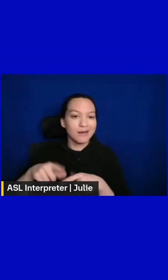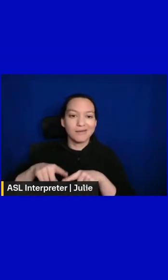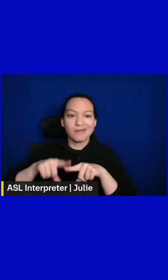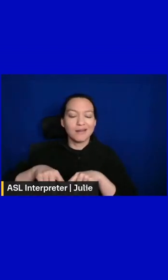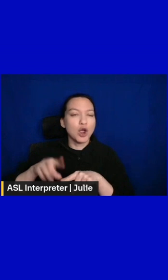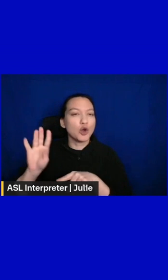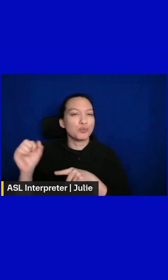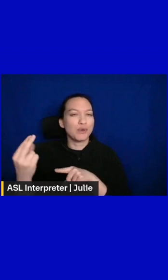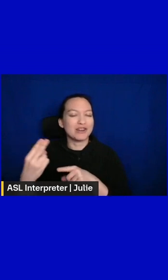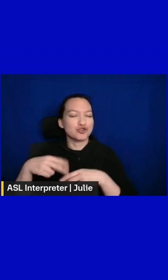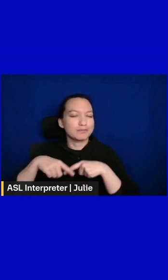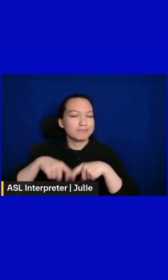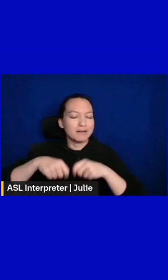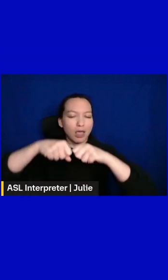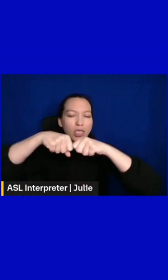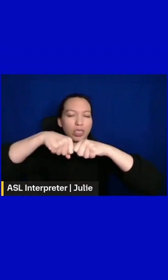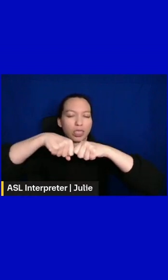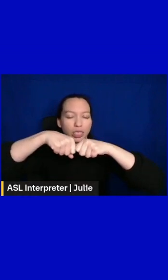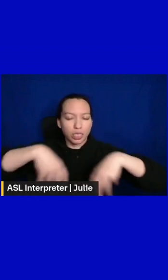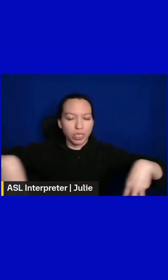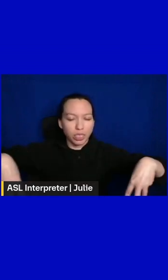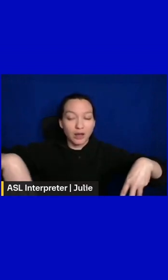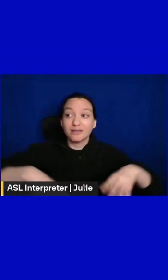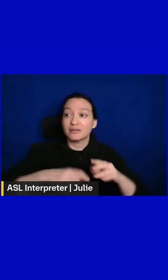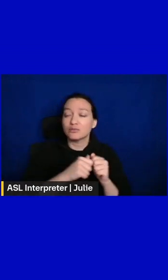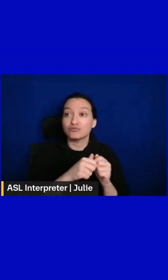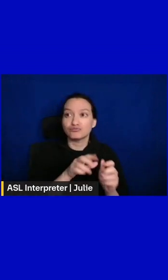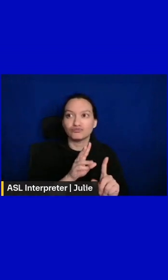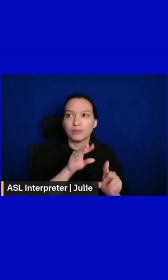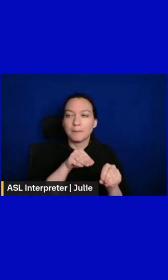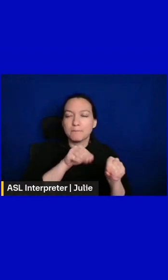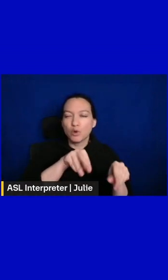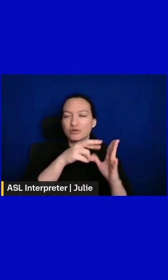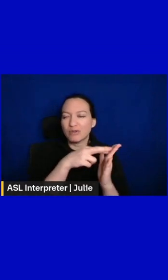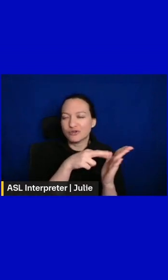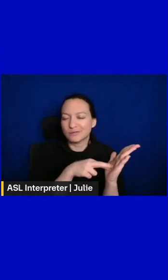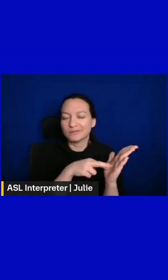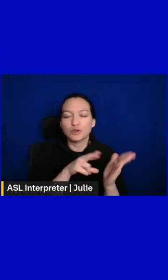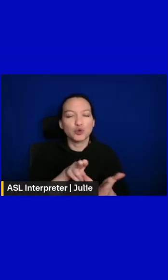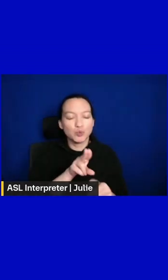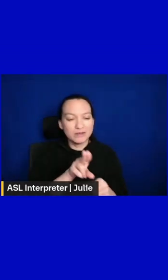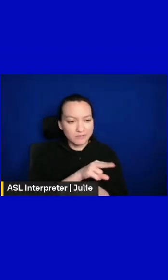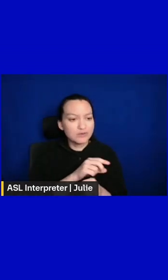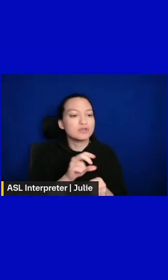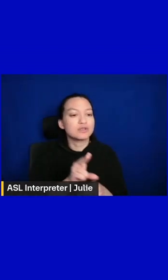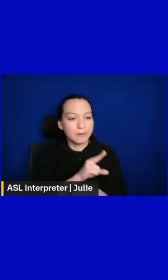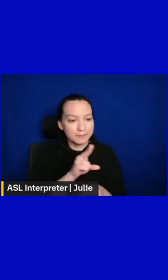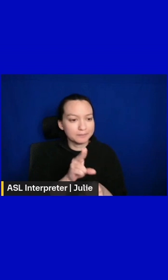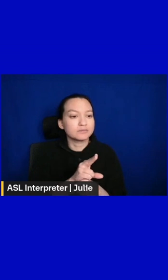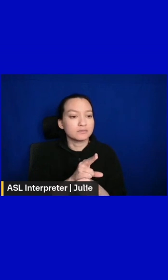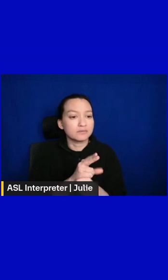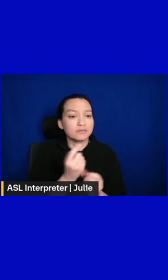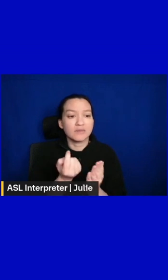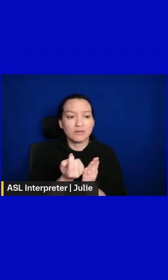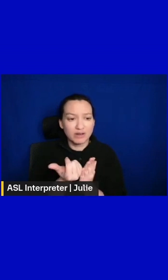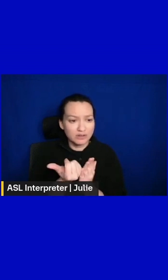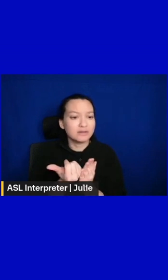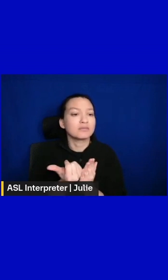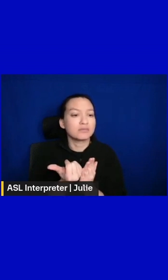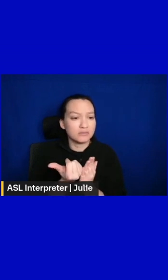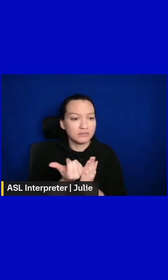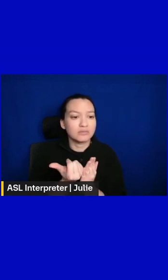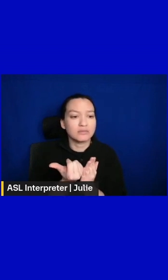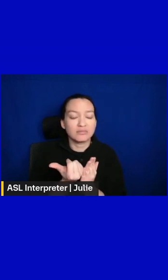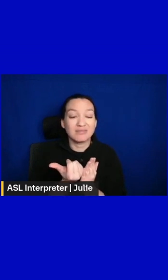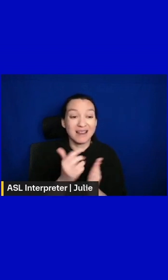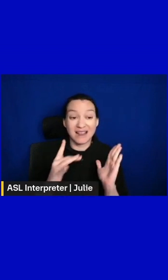branch-based configuration. When you import your module into the registry, you need to use branch-based. You have to click a